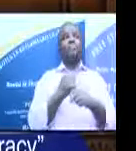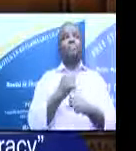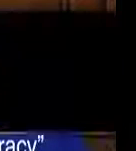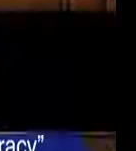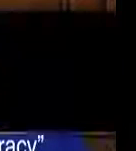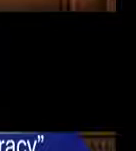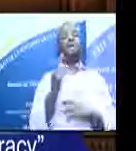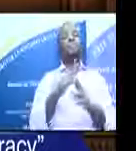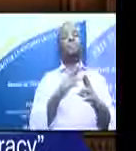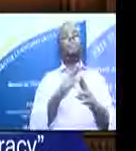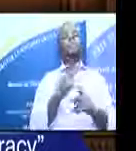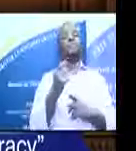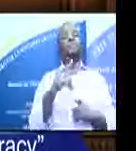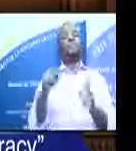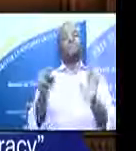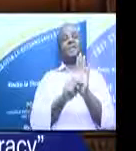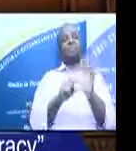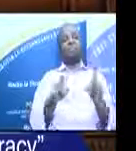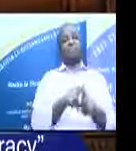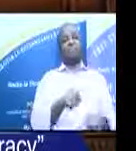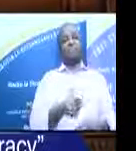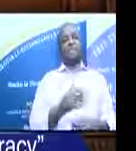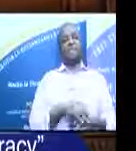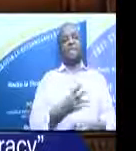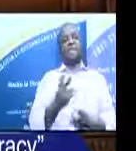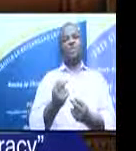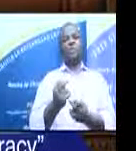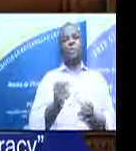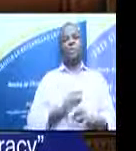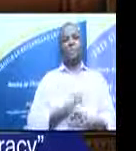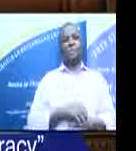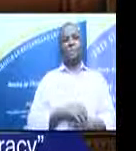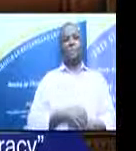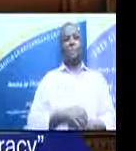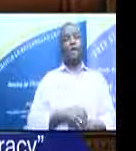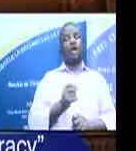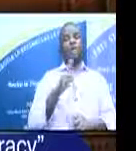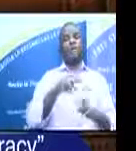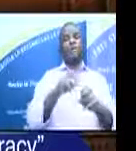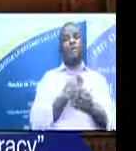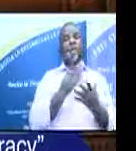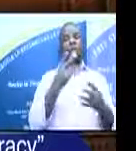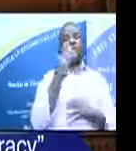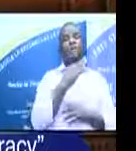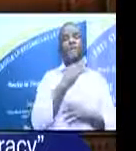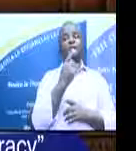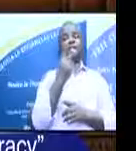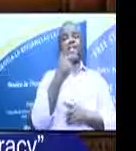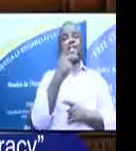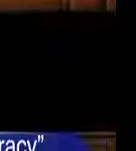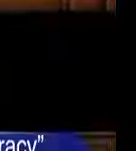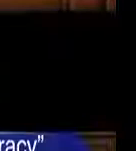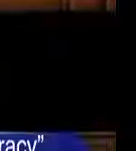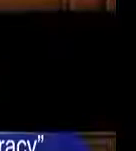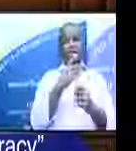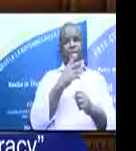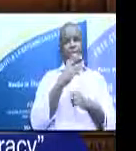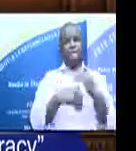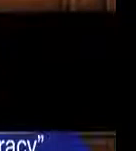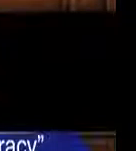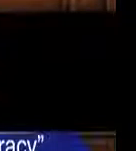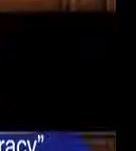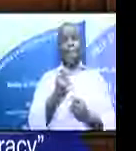as damning. It's not a new thing. The Auditor General stated that the financial management processes